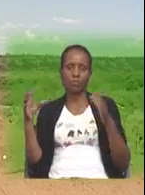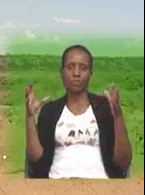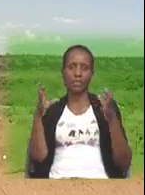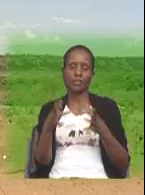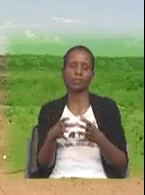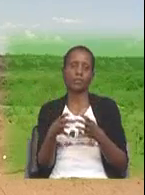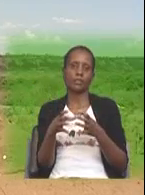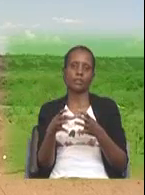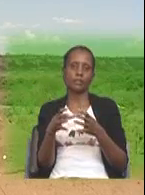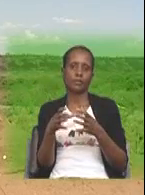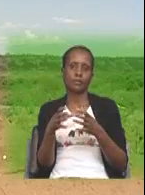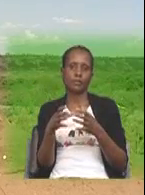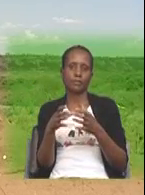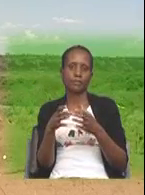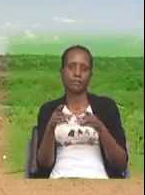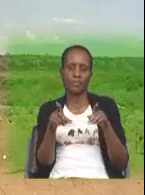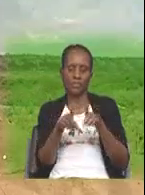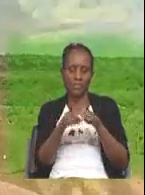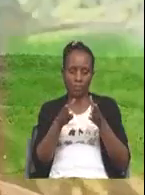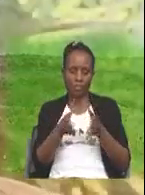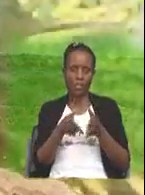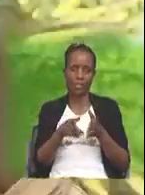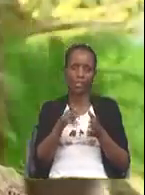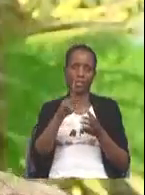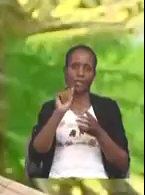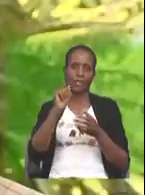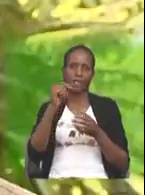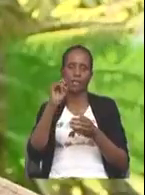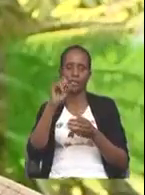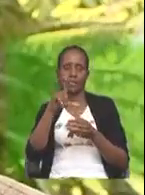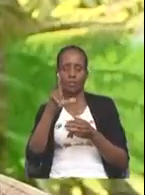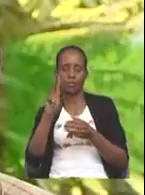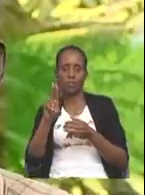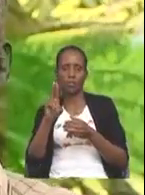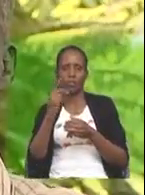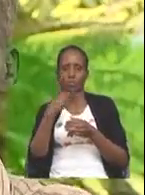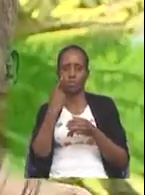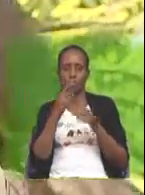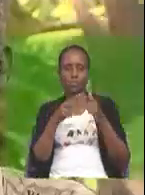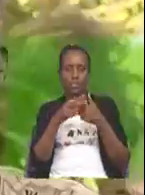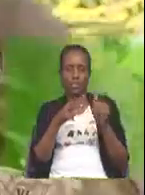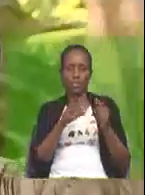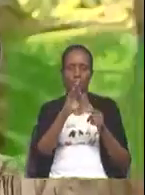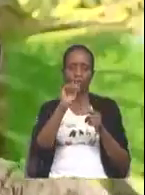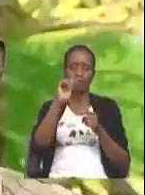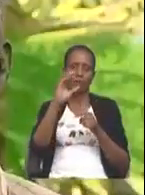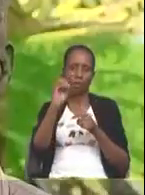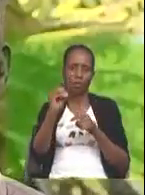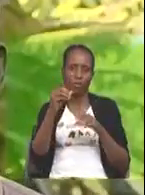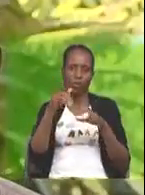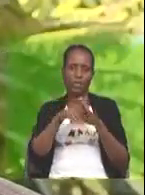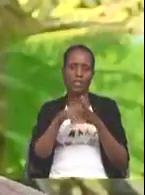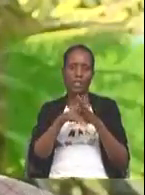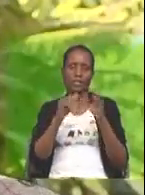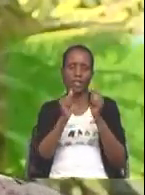will be crowded. Hapa Ikatule irrigation scheme ilianzishwa na PAO, na wakati ilianzishwa na mama wa